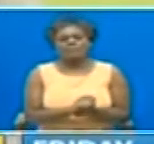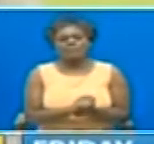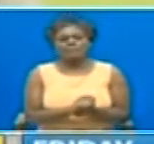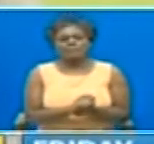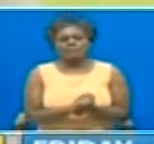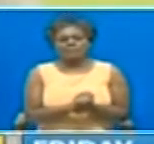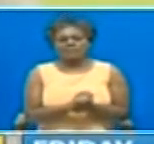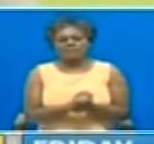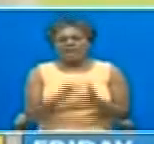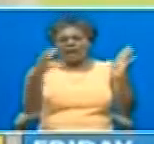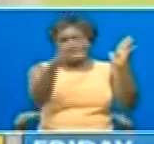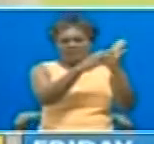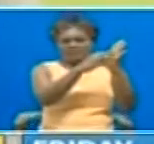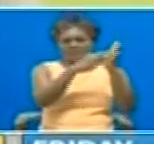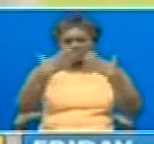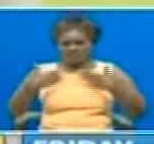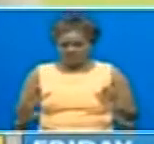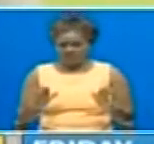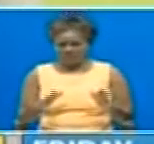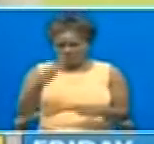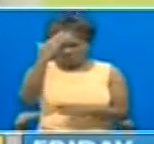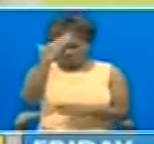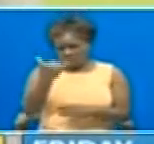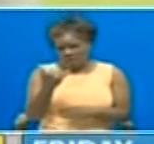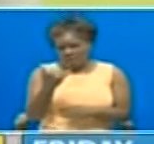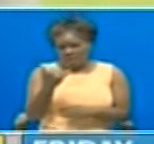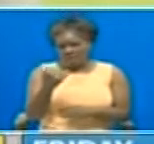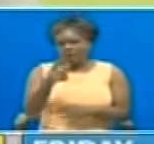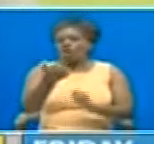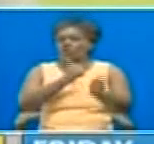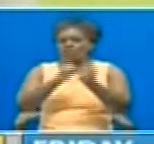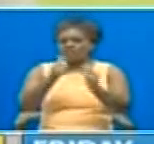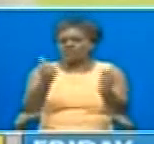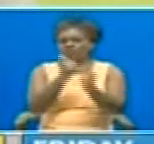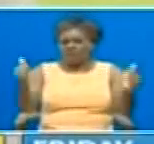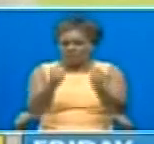and has been advertised so that it be filled competitively